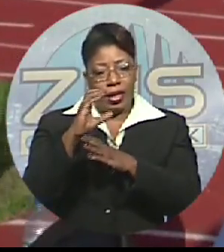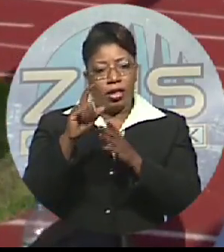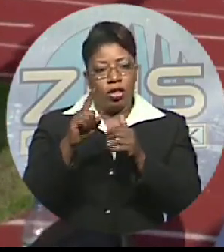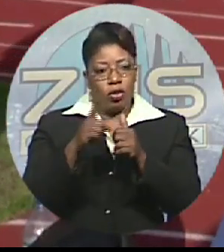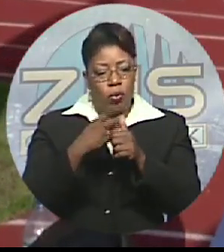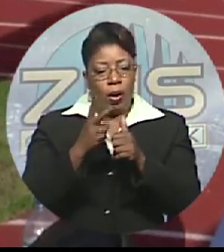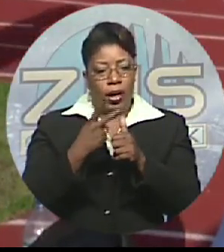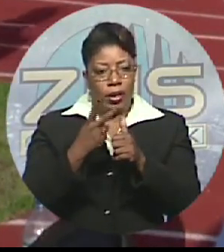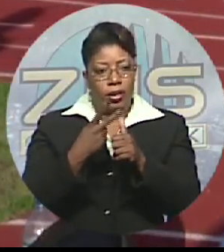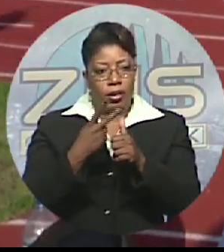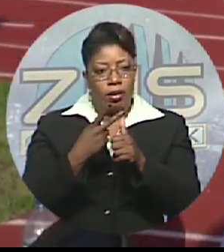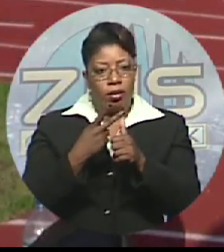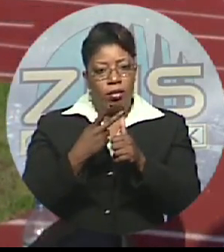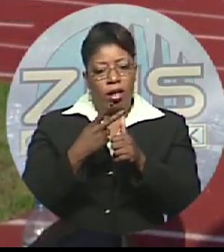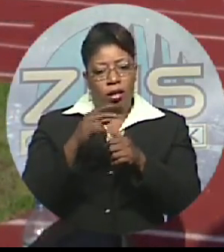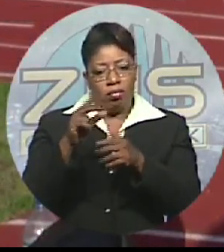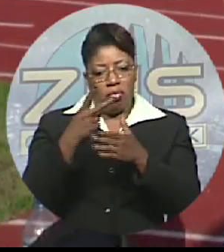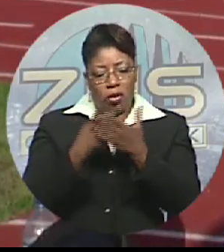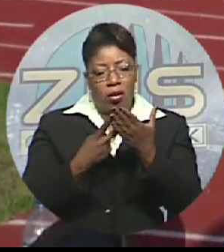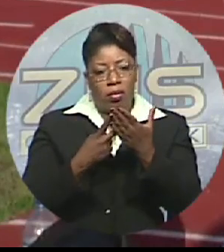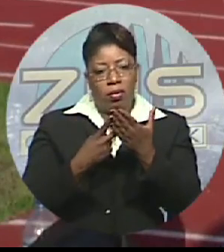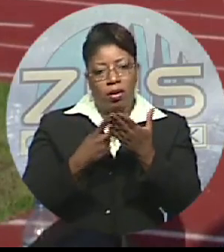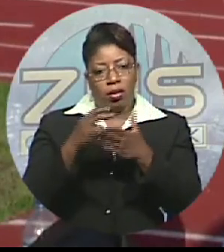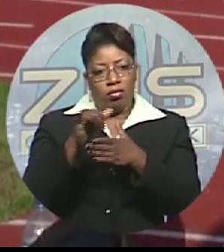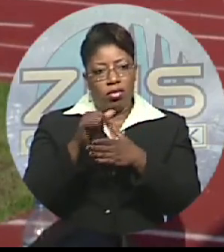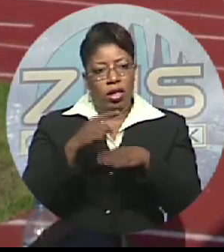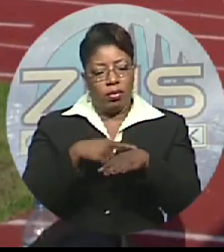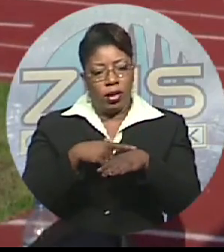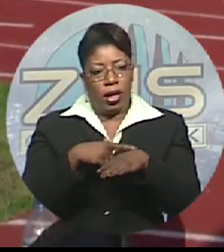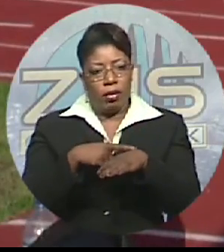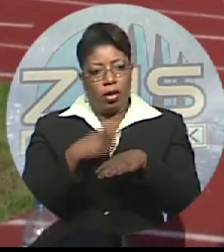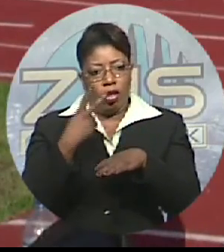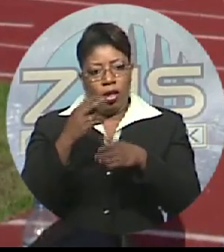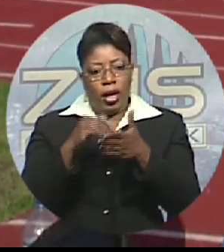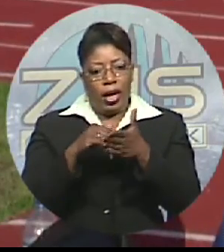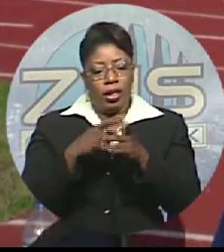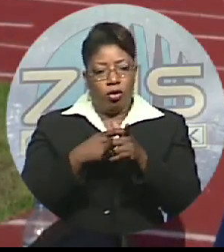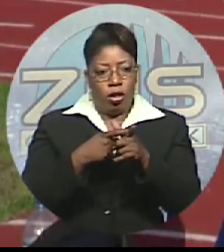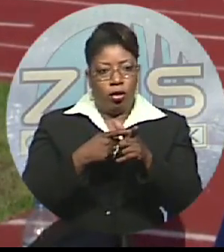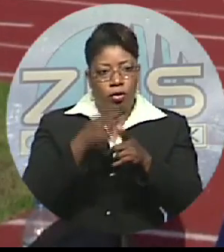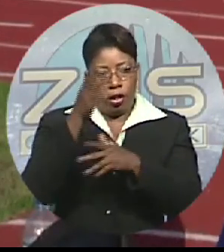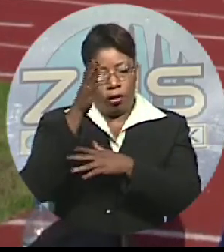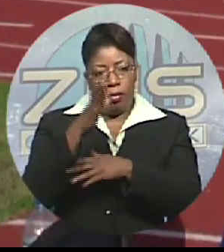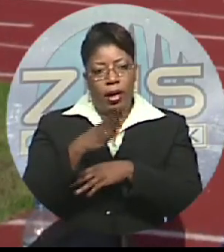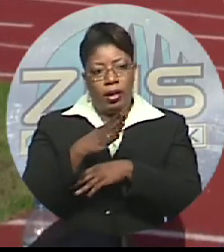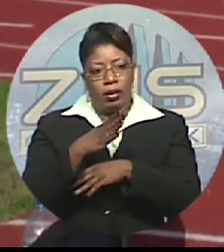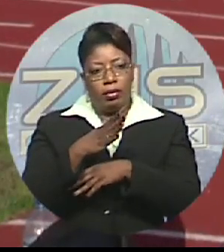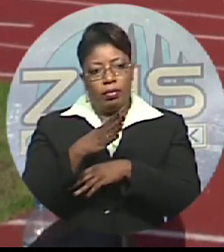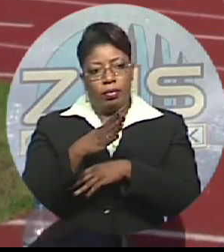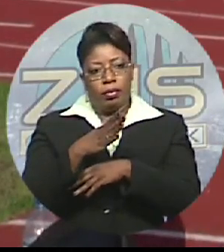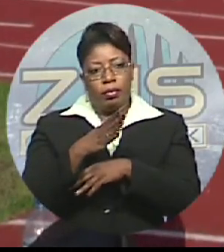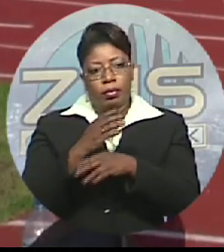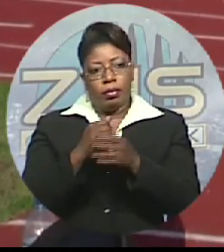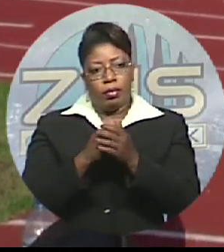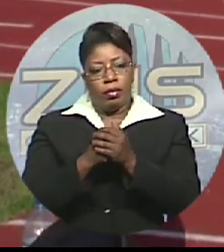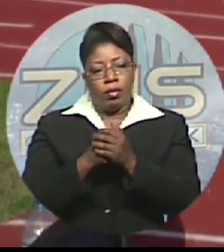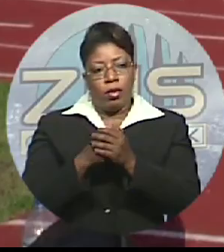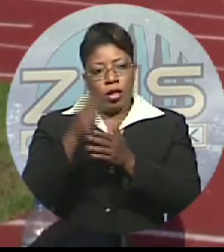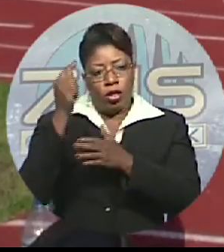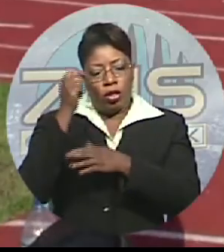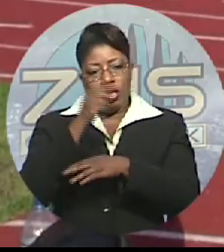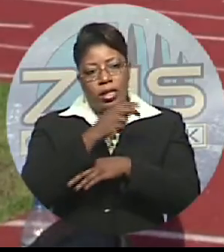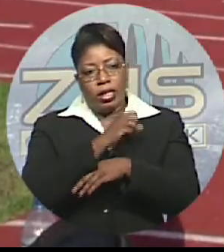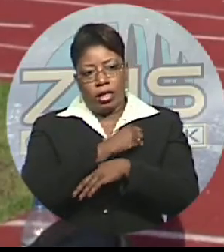same time. And also, when you look at the sprints for the men, if you would take note, Therese Smith, I